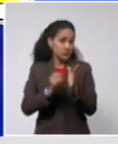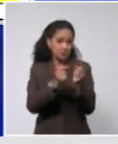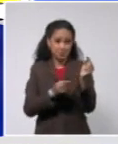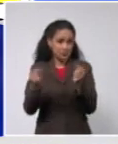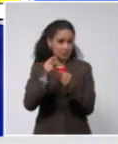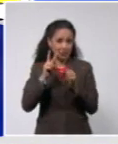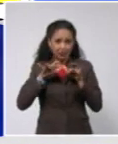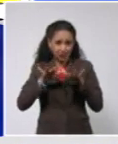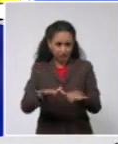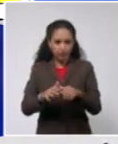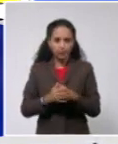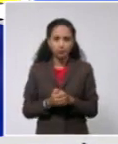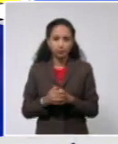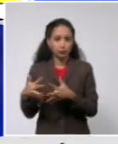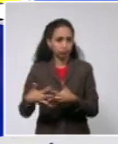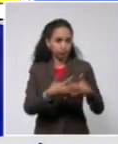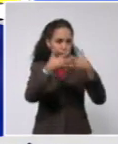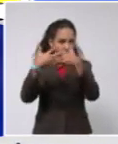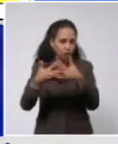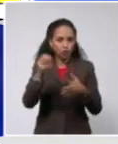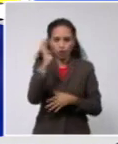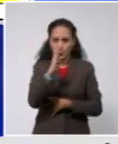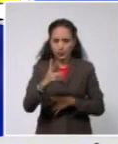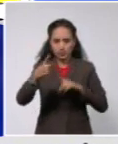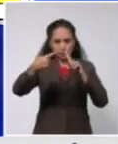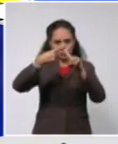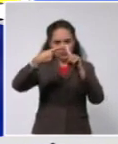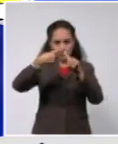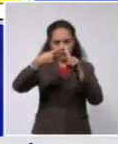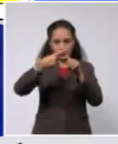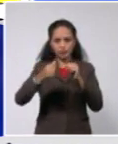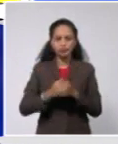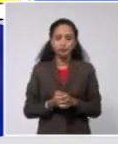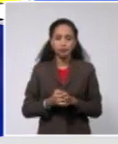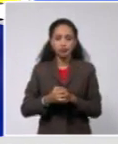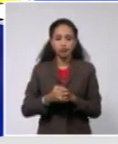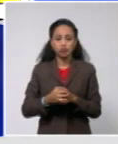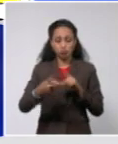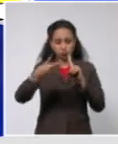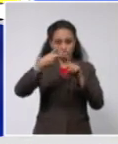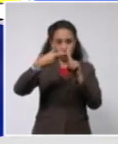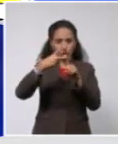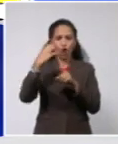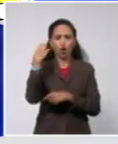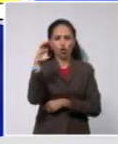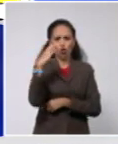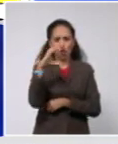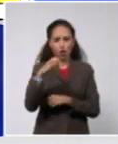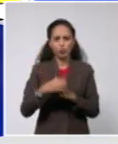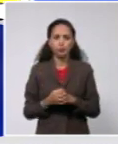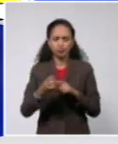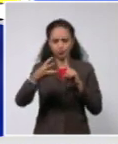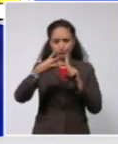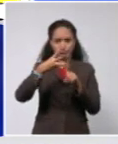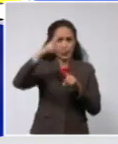Peru, Mexico, Argentina, Chile, Canada,